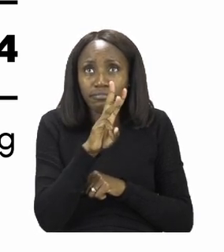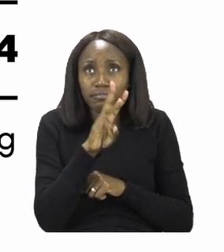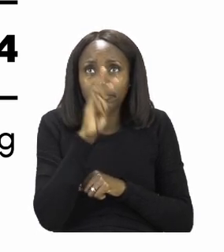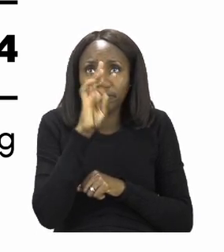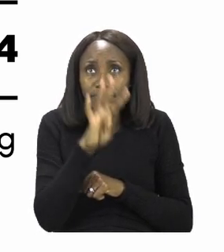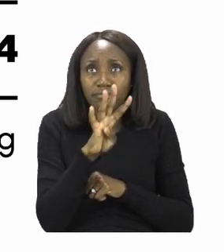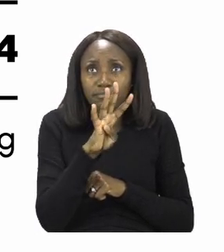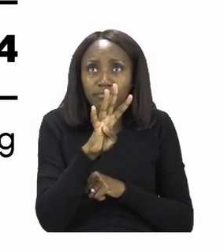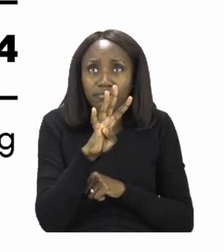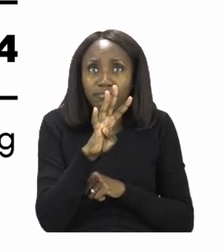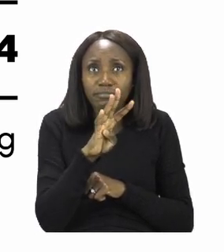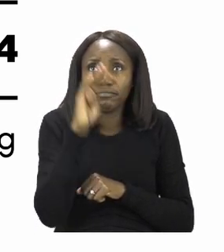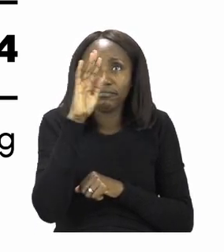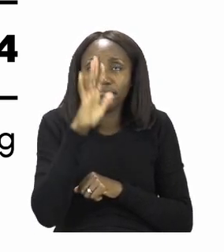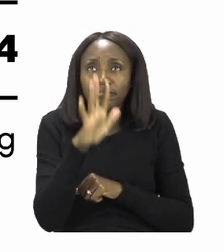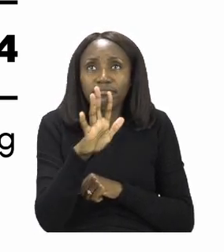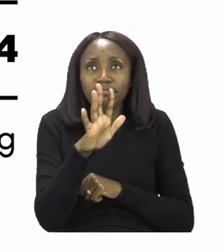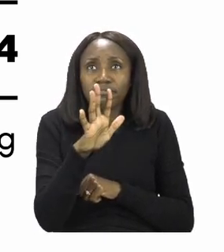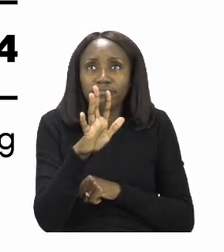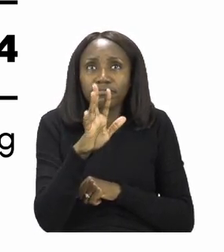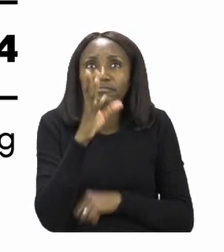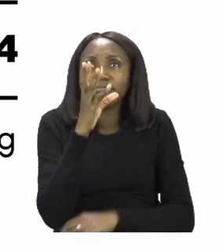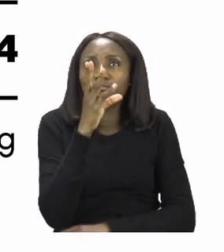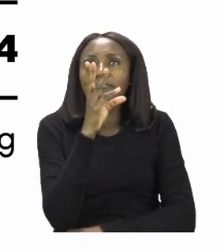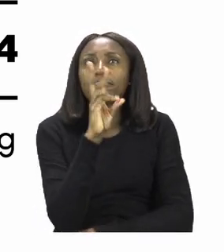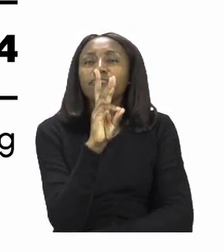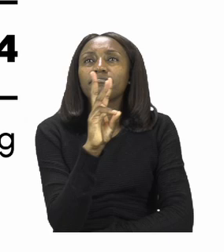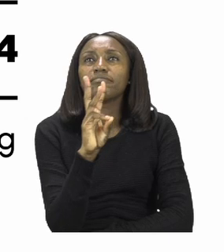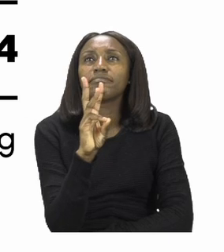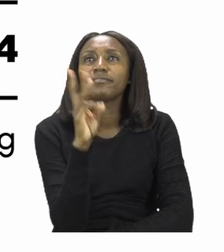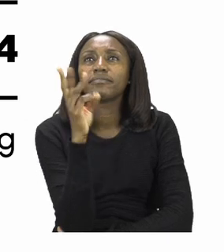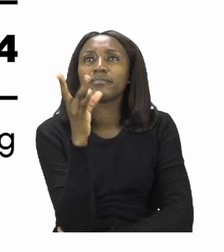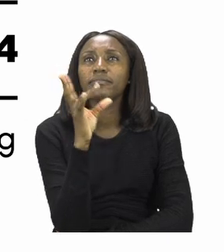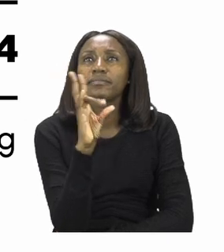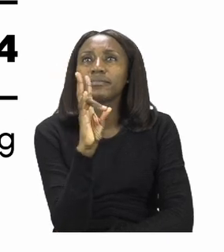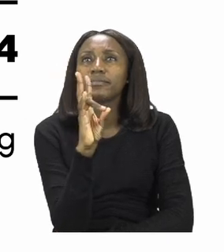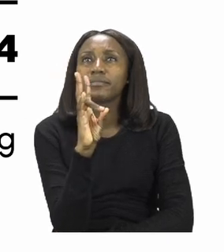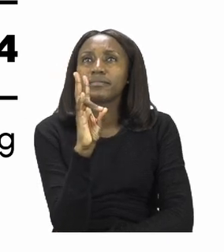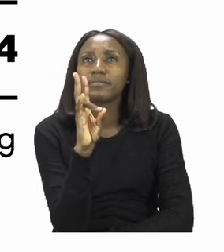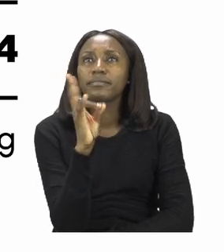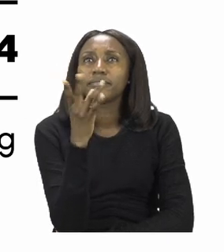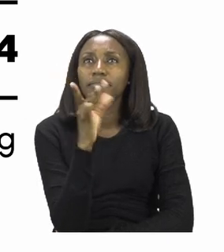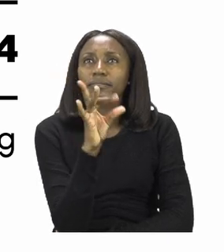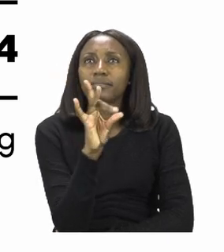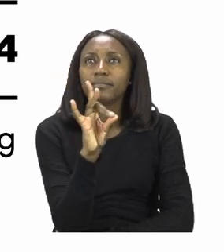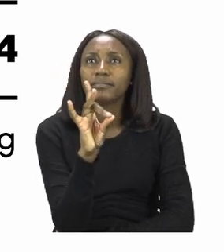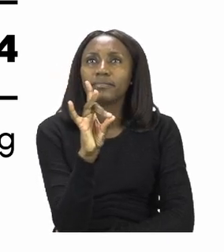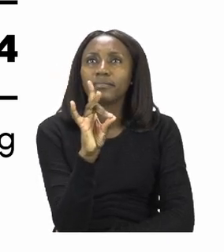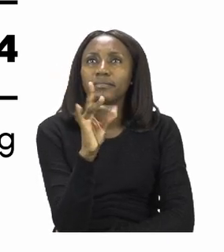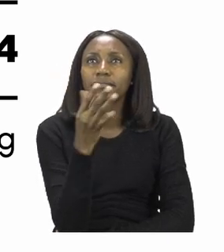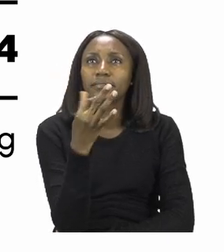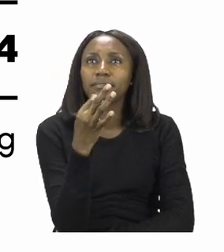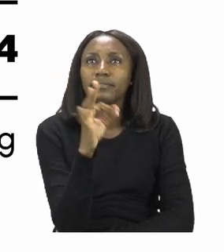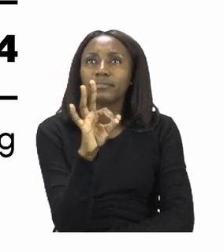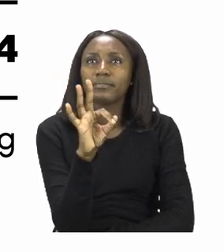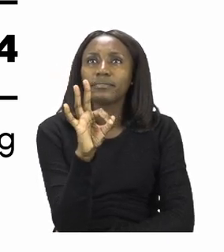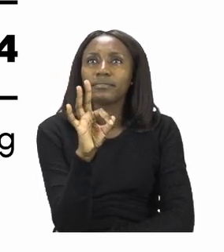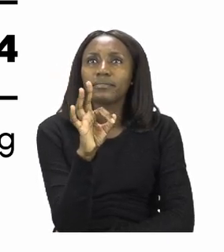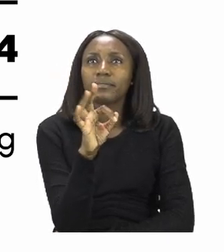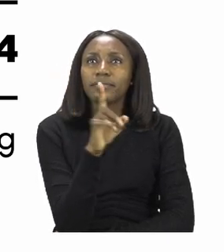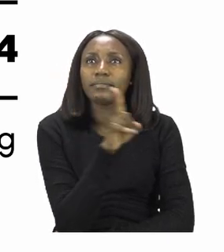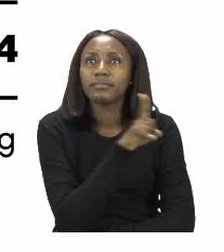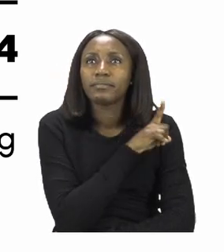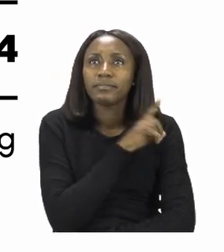3, 4, 5, 6, 7, 8,